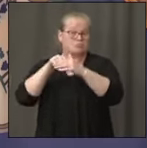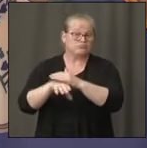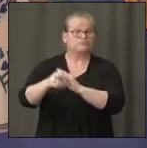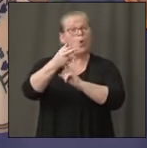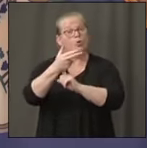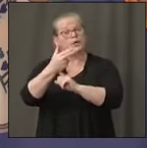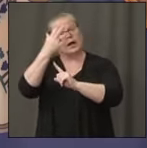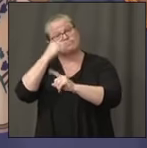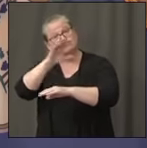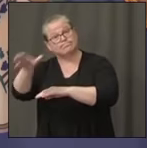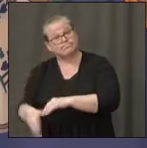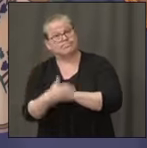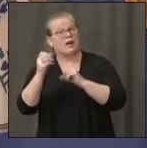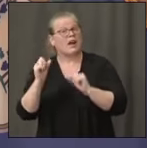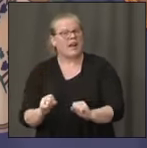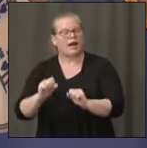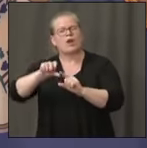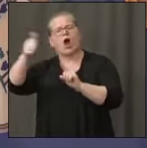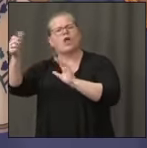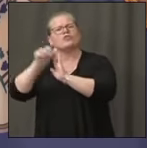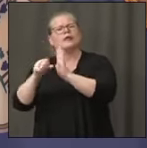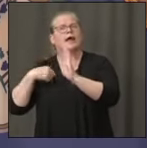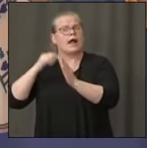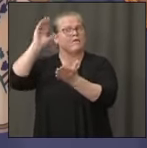low positivity rate, low infection rate.